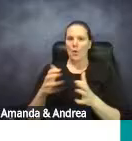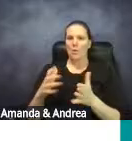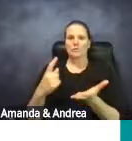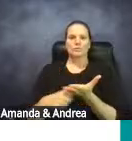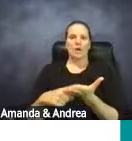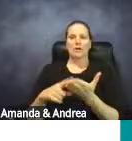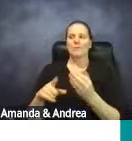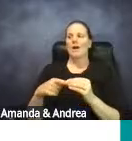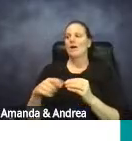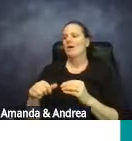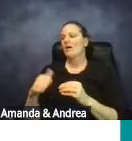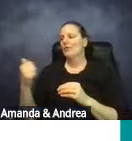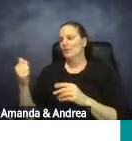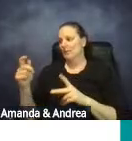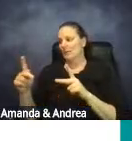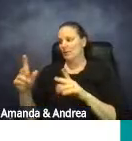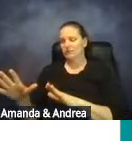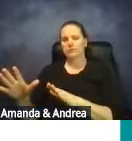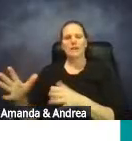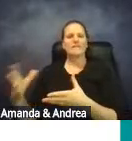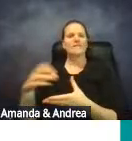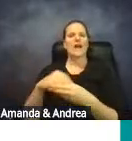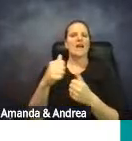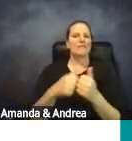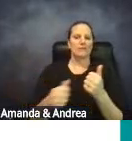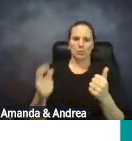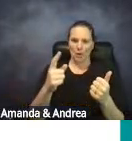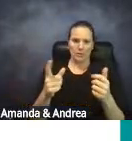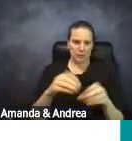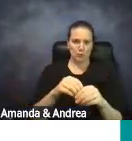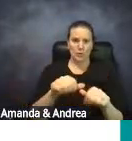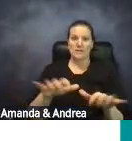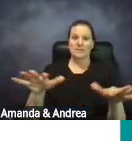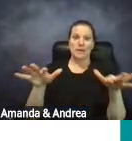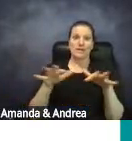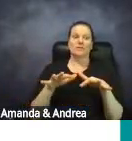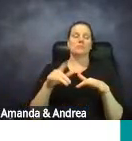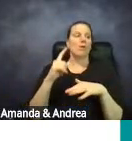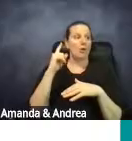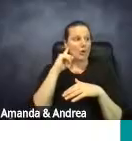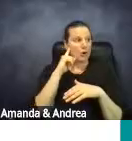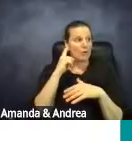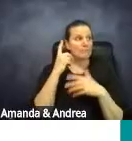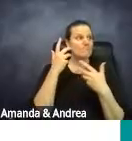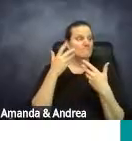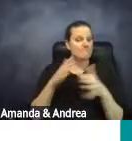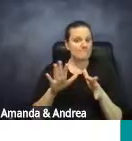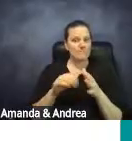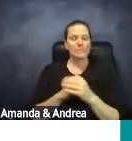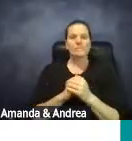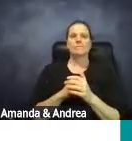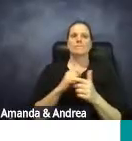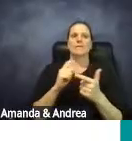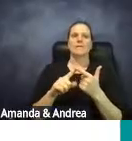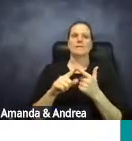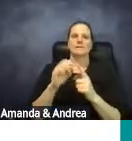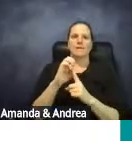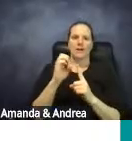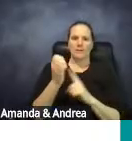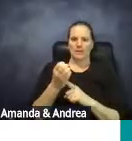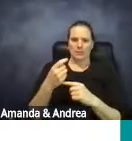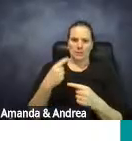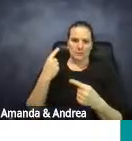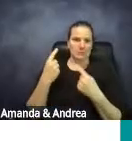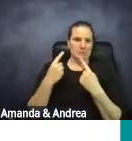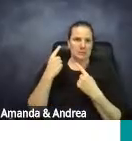of others. We want to invite all voices into the space to make sure that they are heard. And then finally, environmental considerations. And